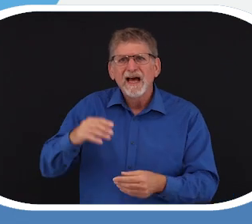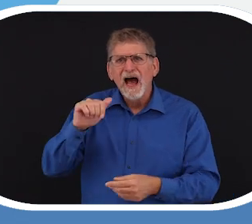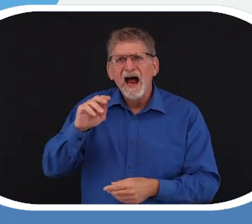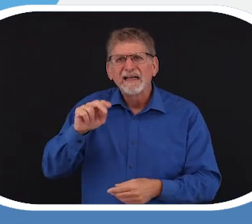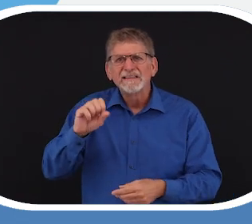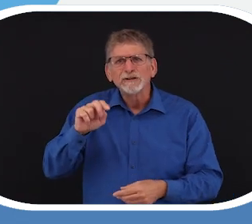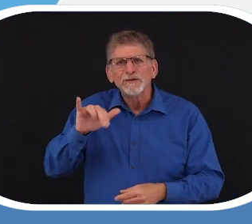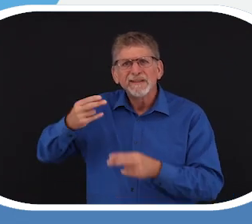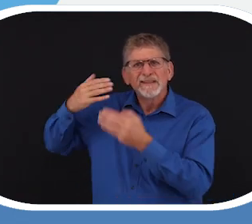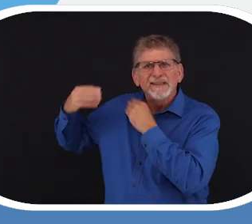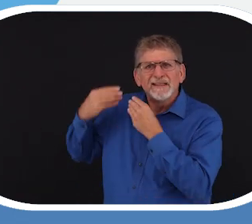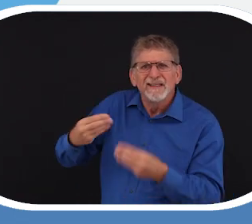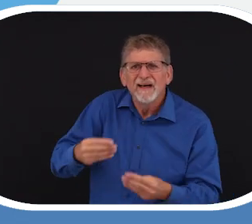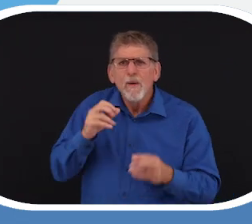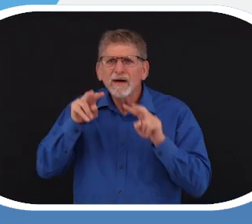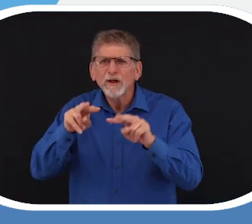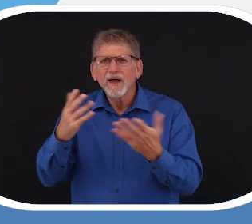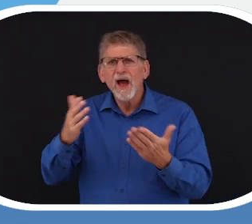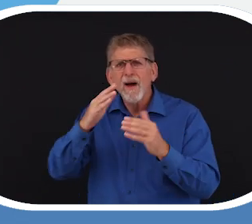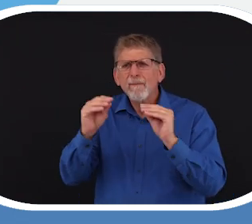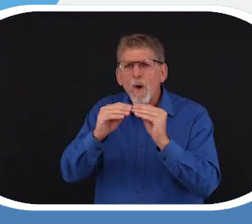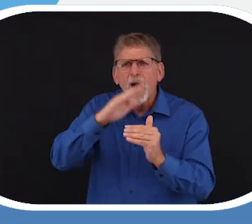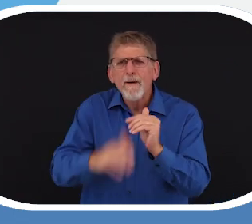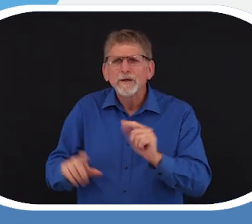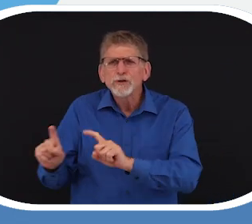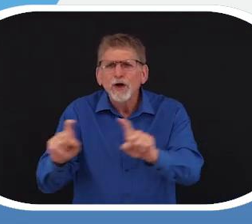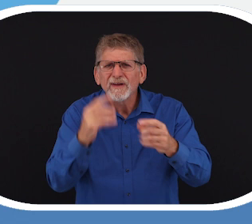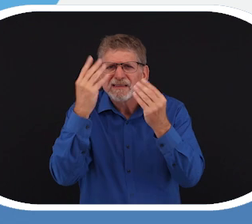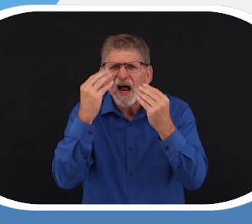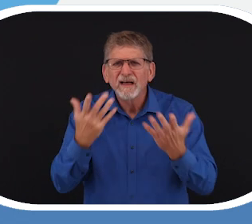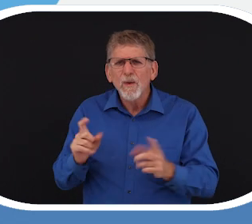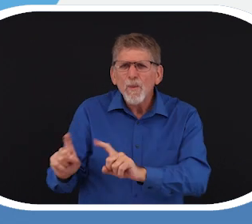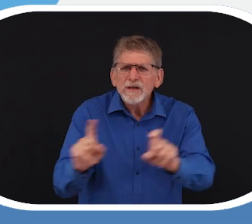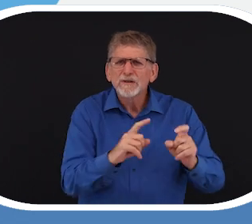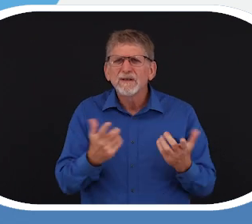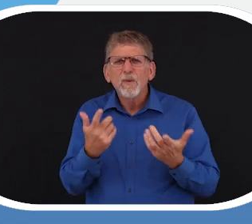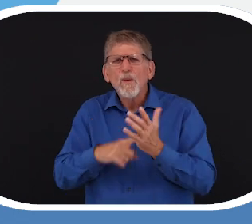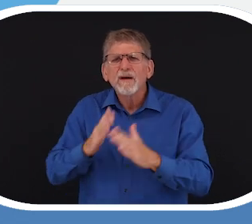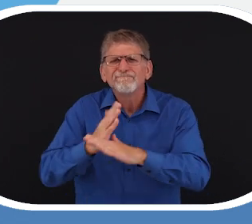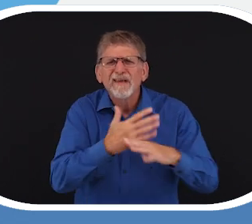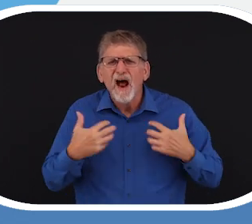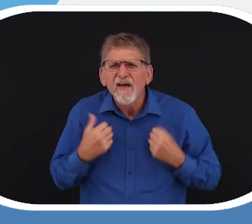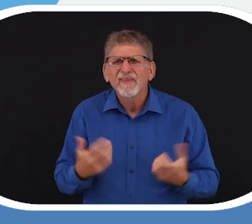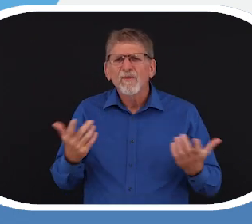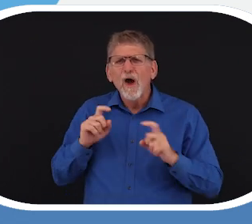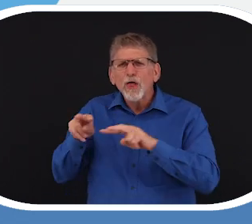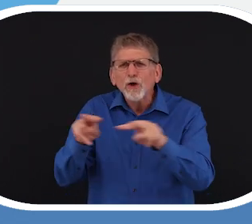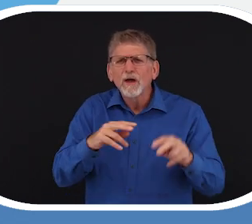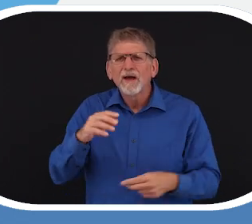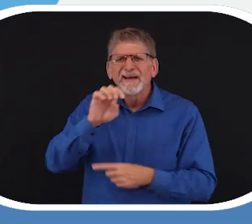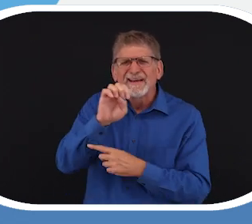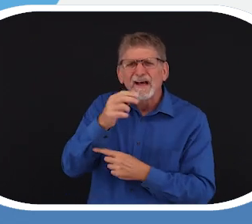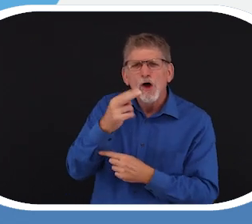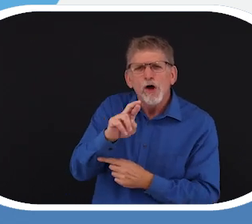people to complete survey data. So we ask questions about social determinants of health. We also want to be able to look at the EHR, the electronic health record. So